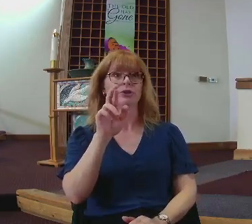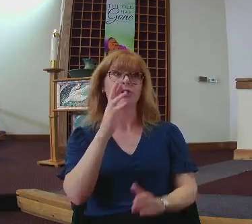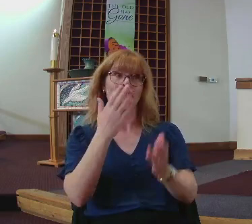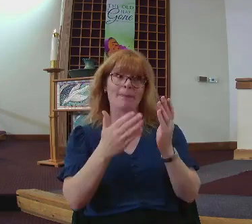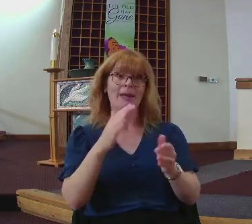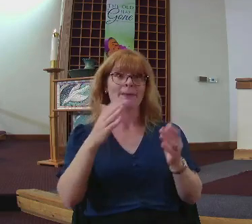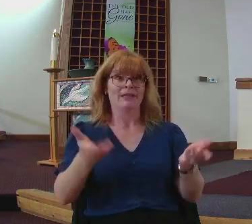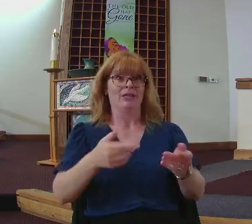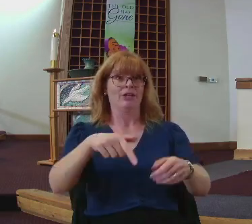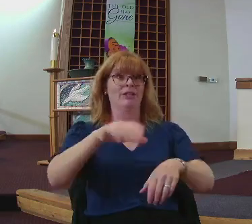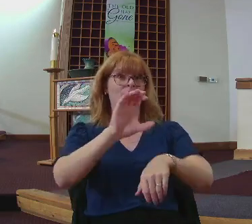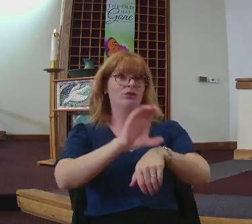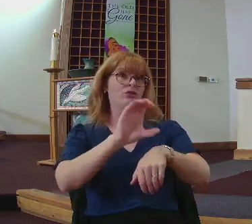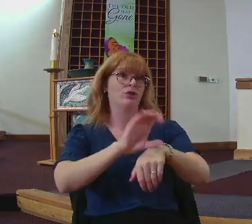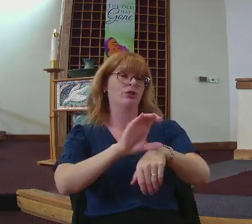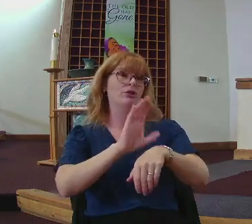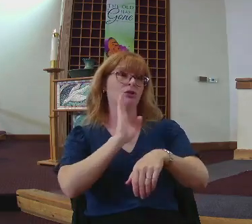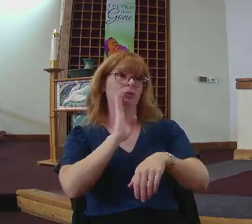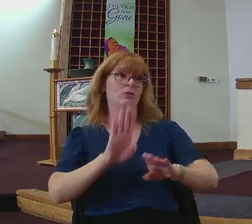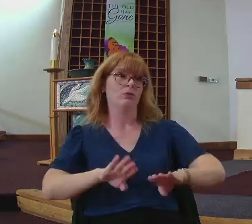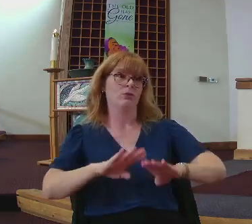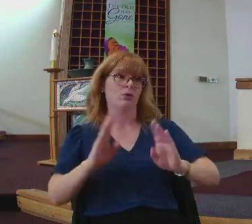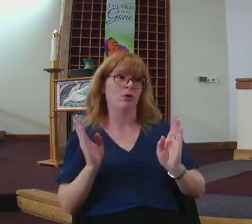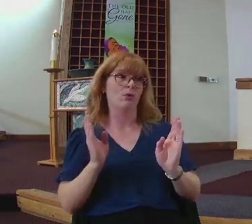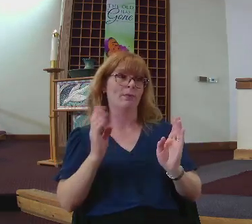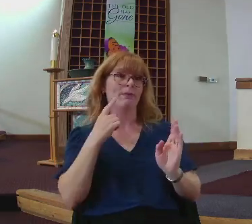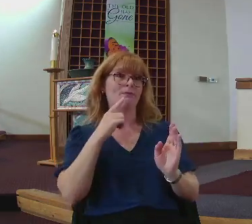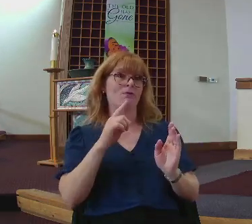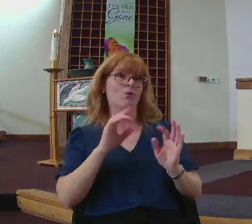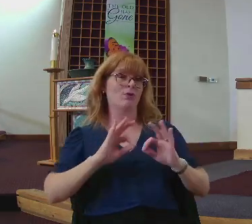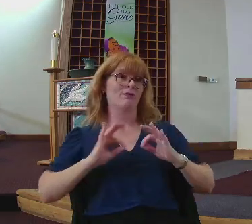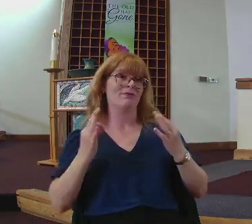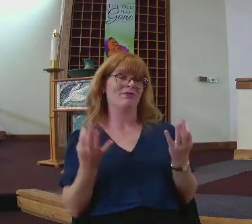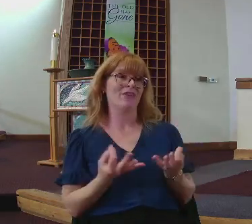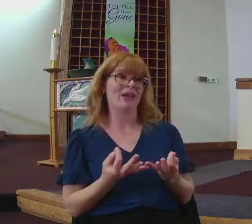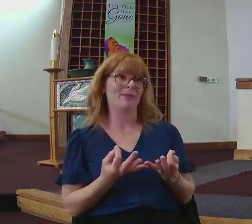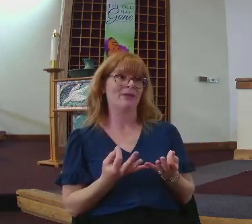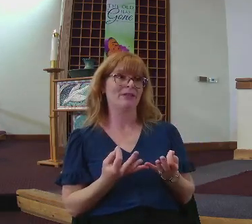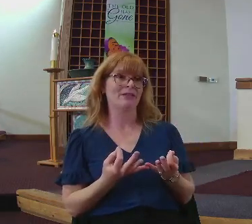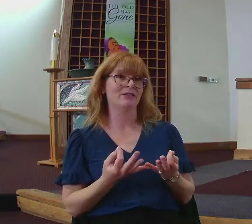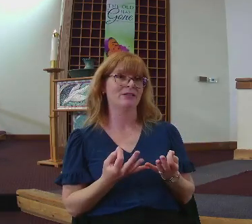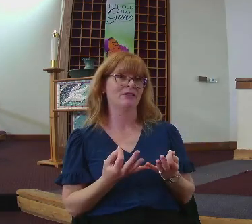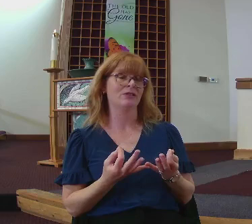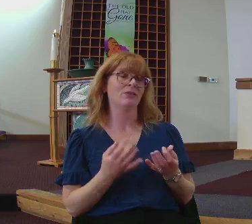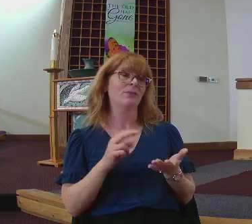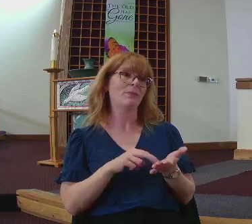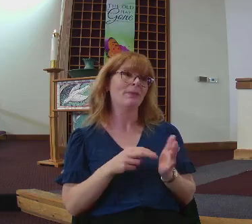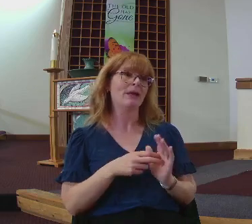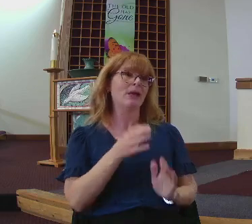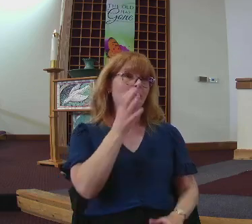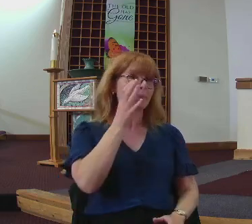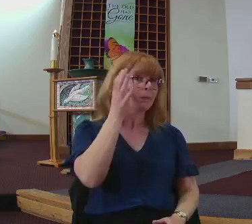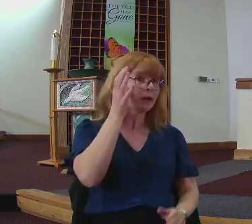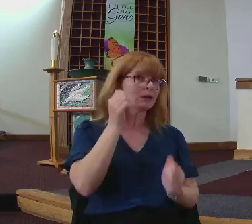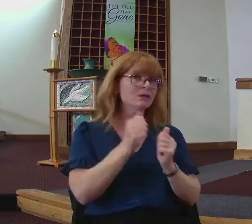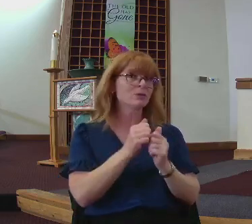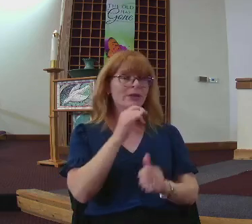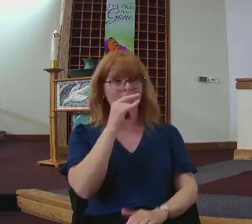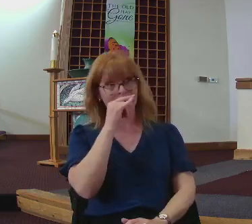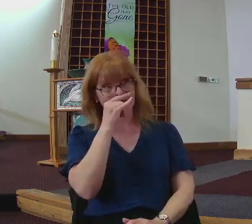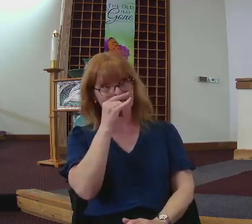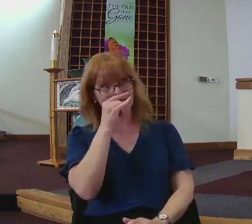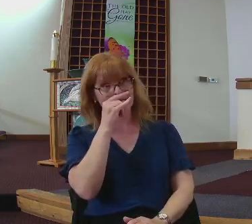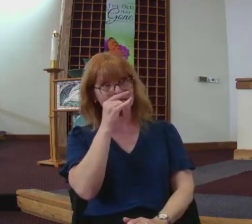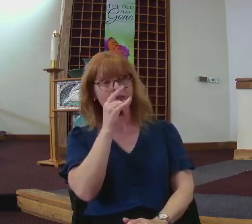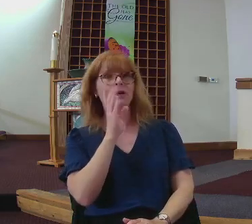Oak Hill this week for families. So with a parent with kids. We're also going to be